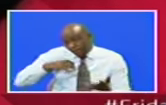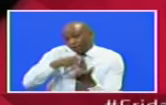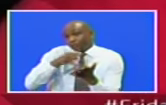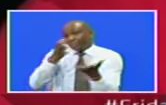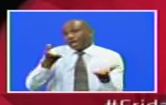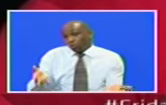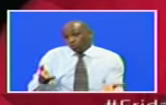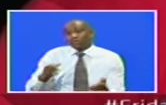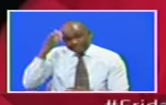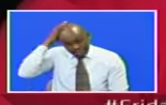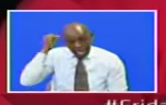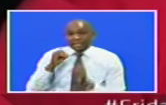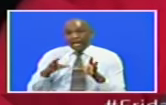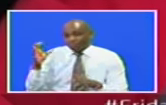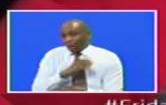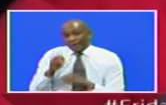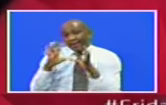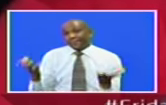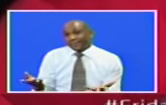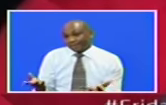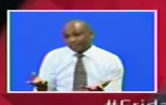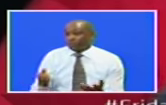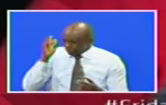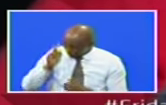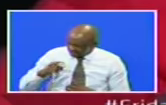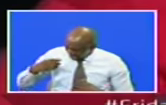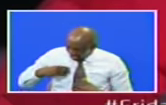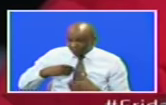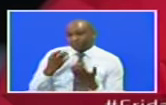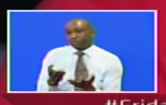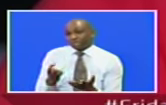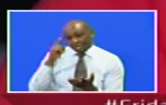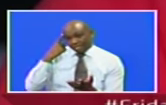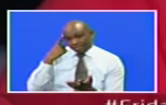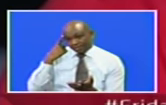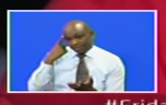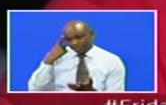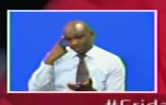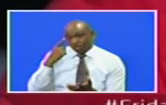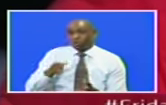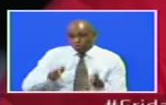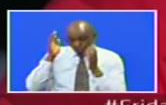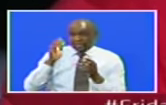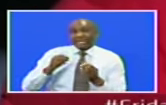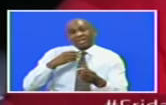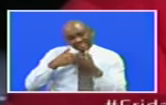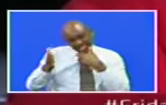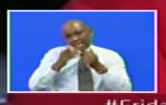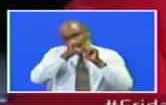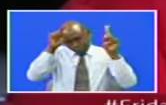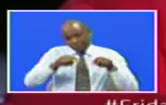are not even drunk. We need to have proper road signs, and the roads must also be in order.